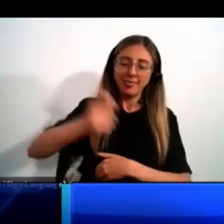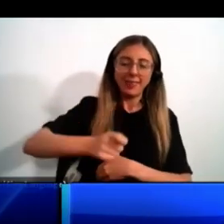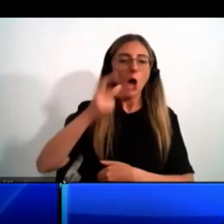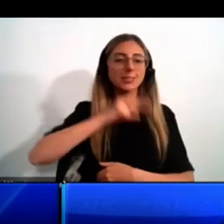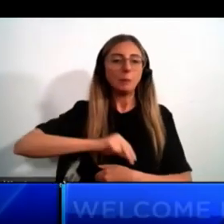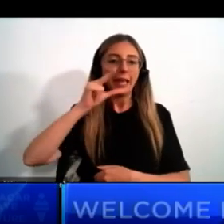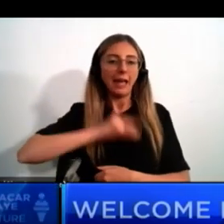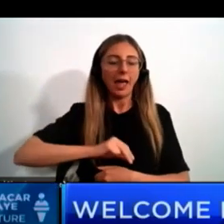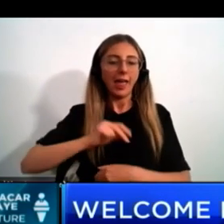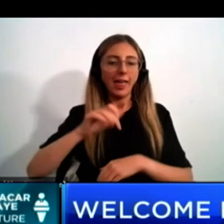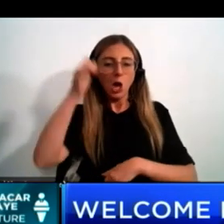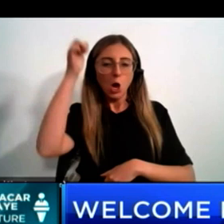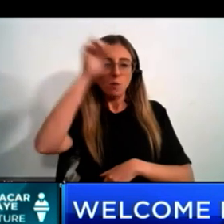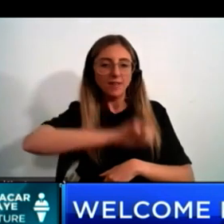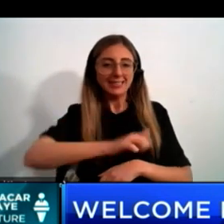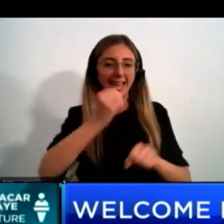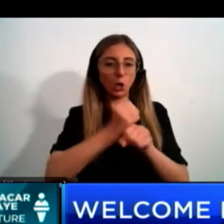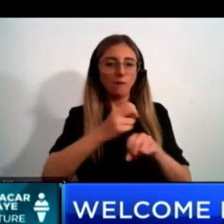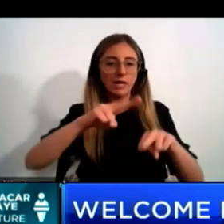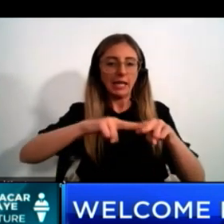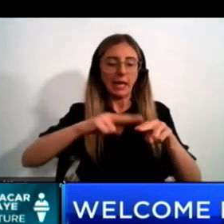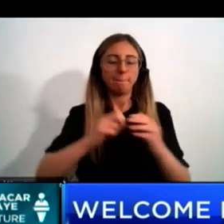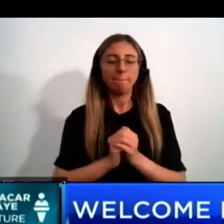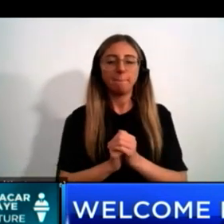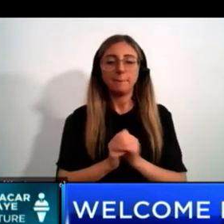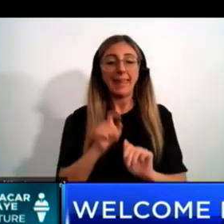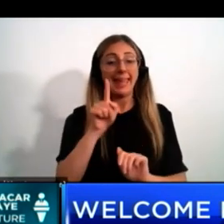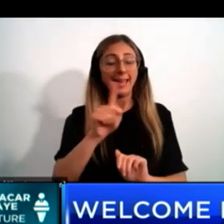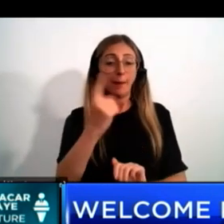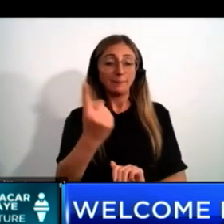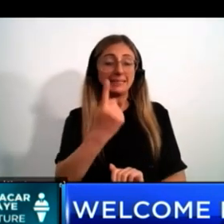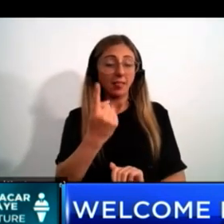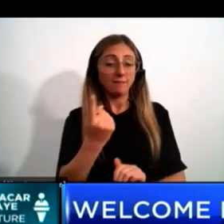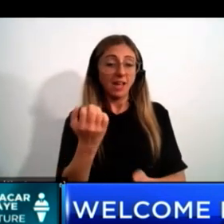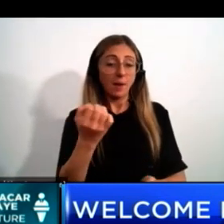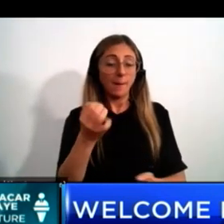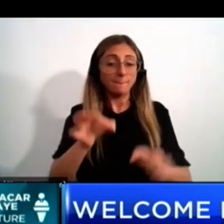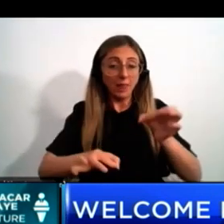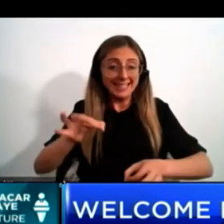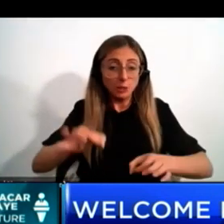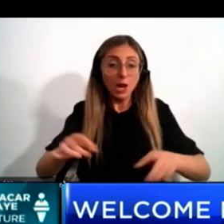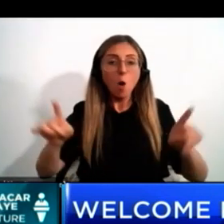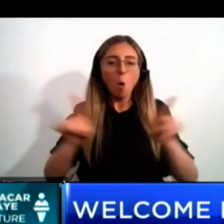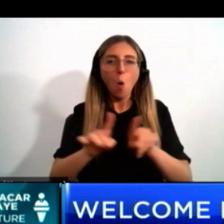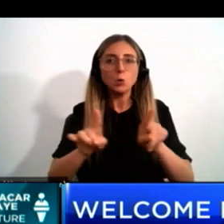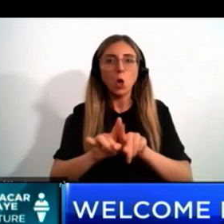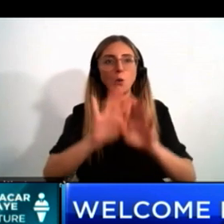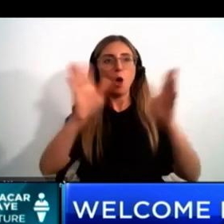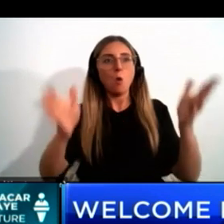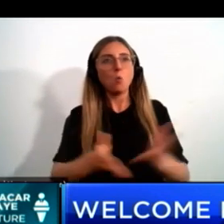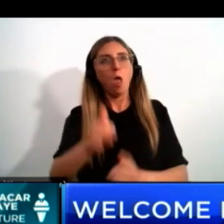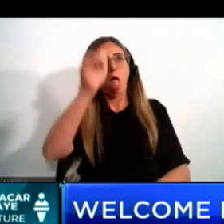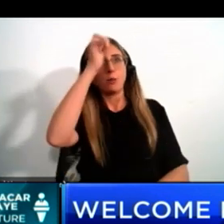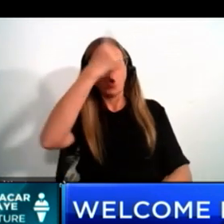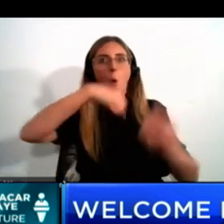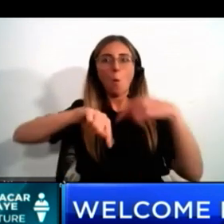Excellency Professor Gurib-Fakim, a politician who is also a world-renowned scientist.